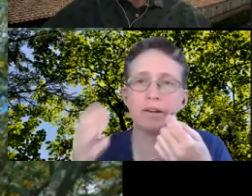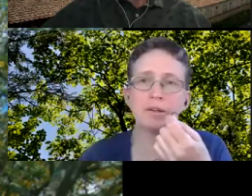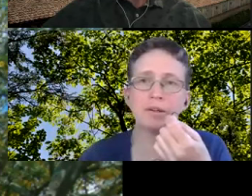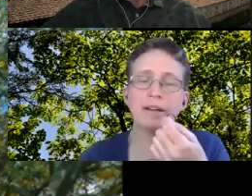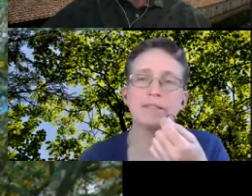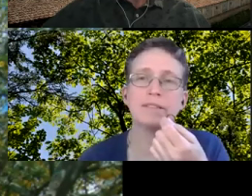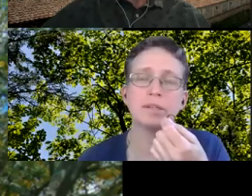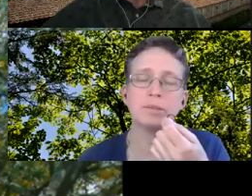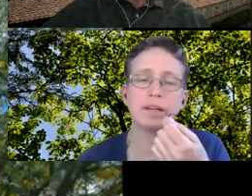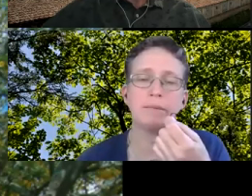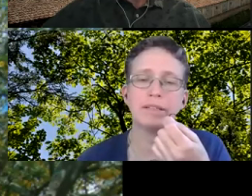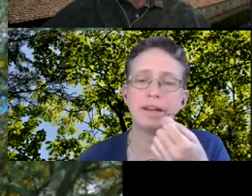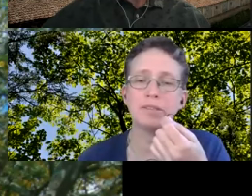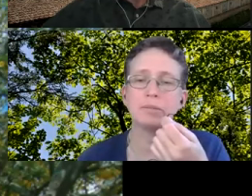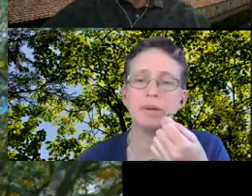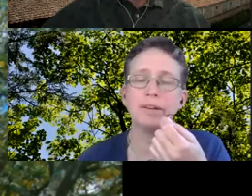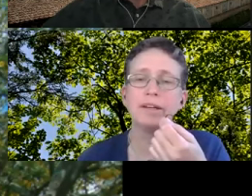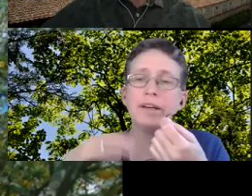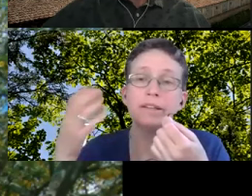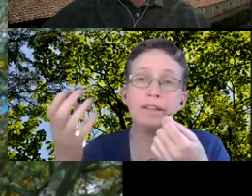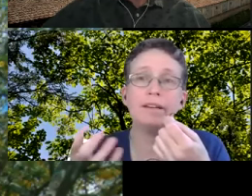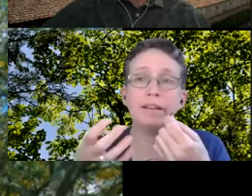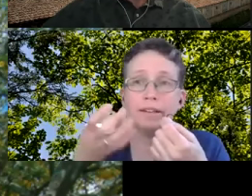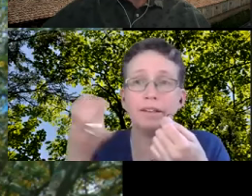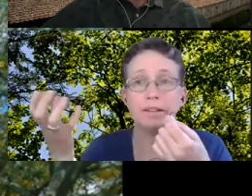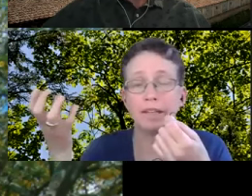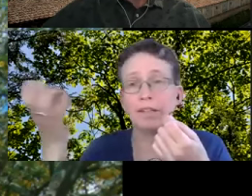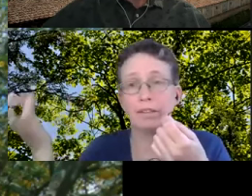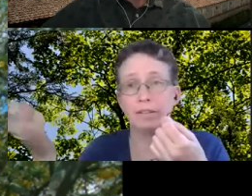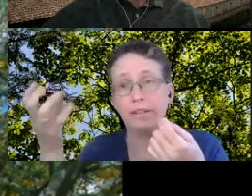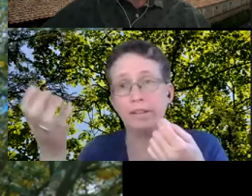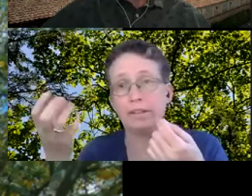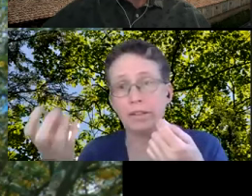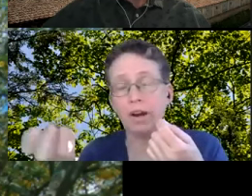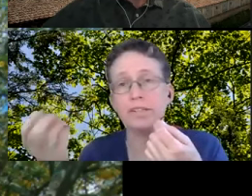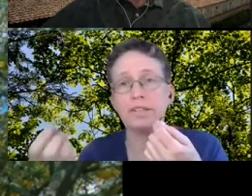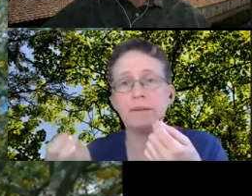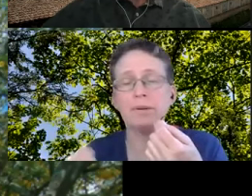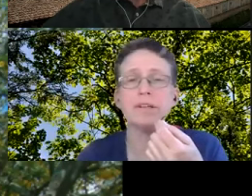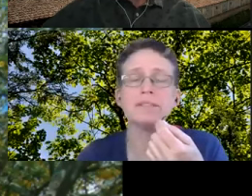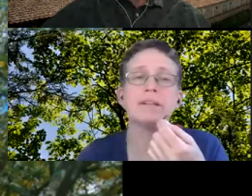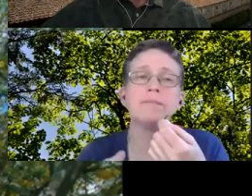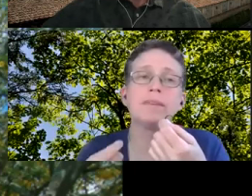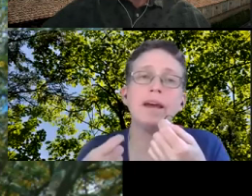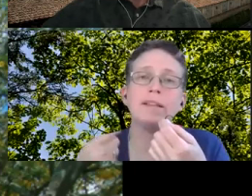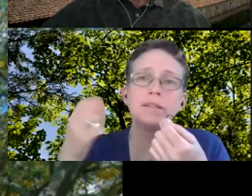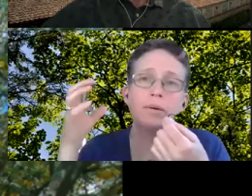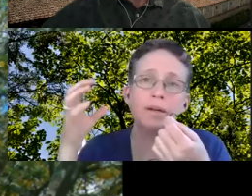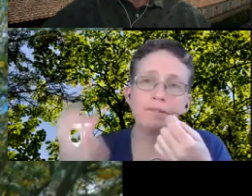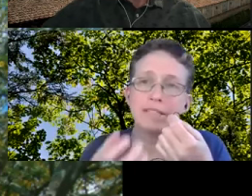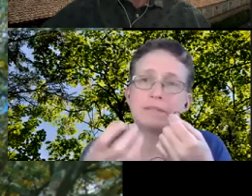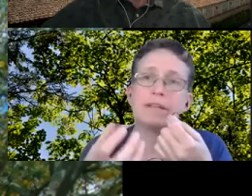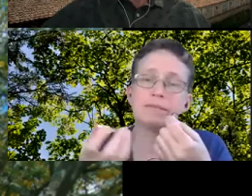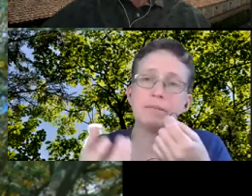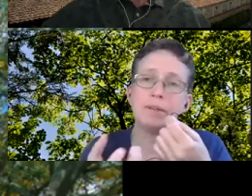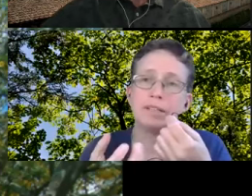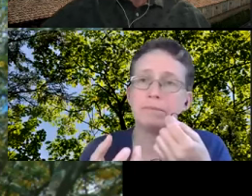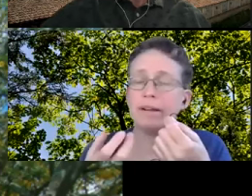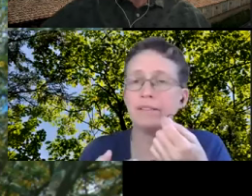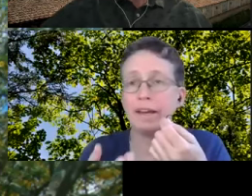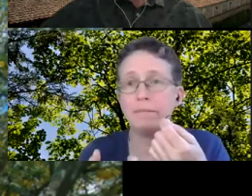along a sort of axis of socioeconomic status or wealth than the yards and neighborhoods. And so investments